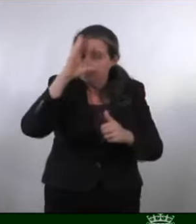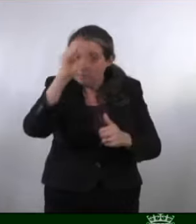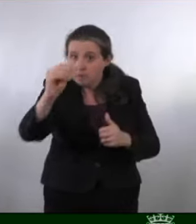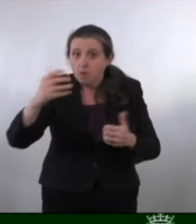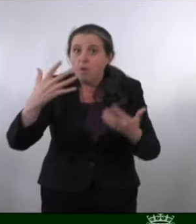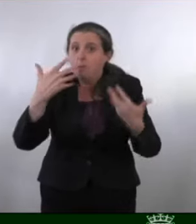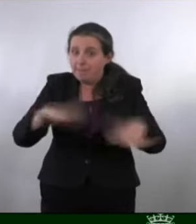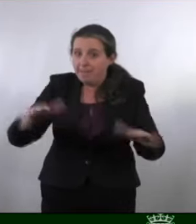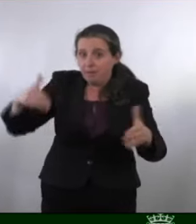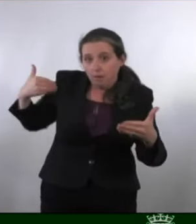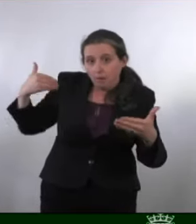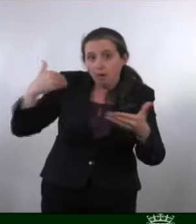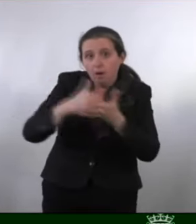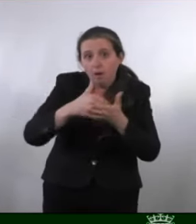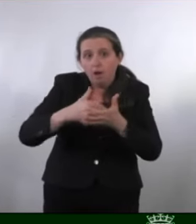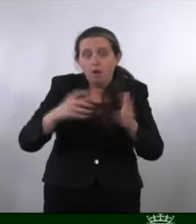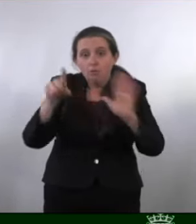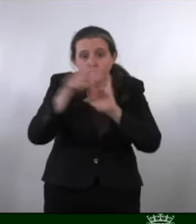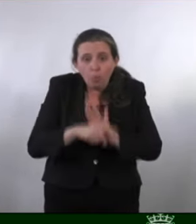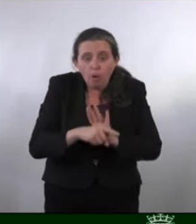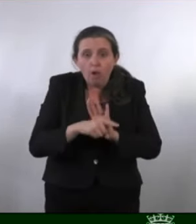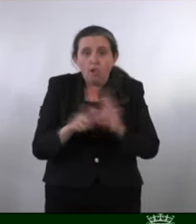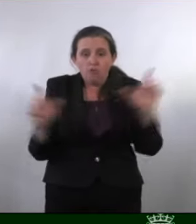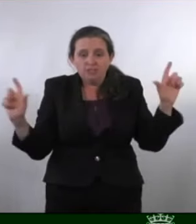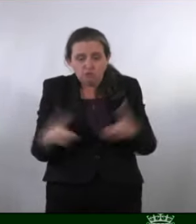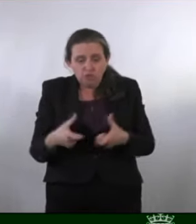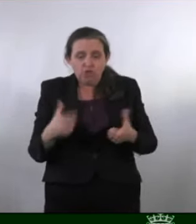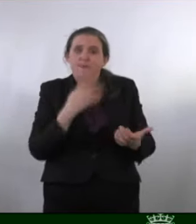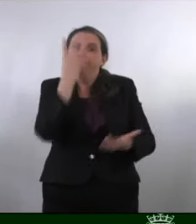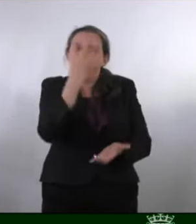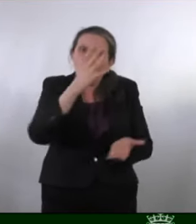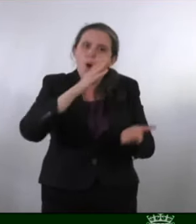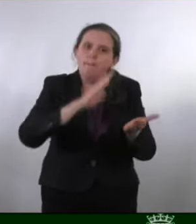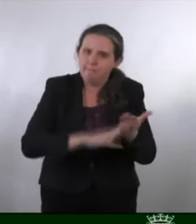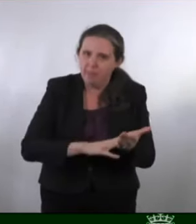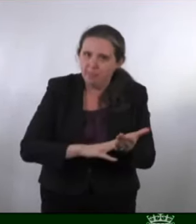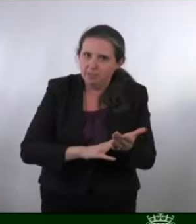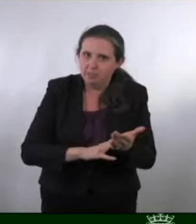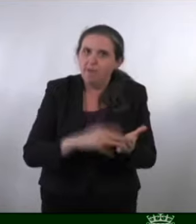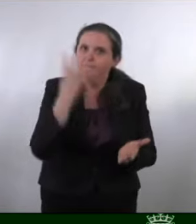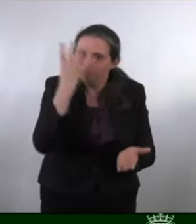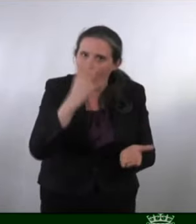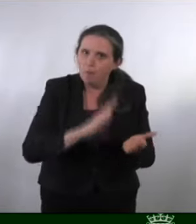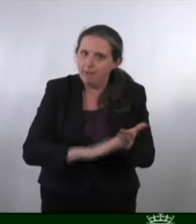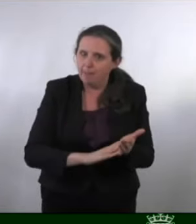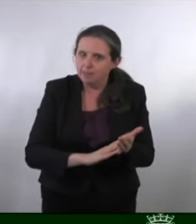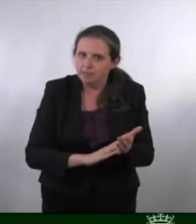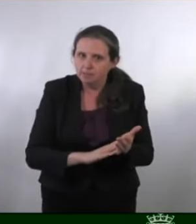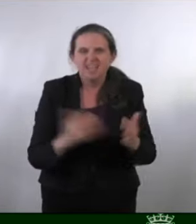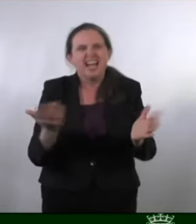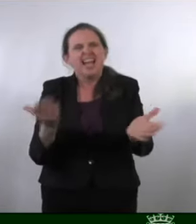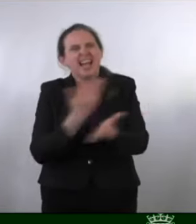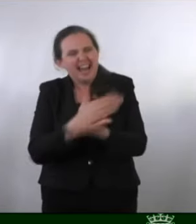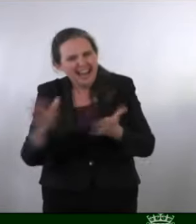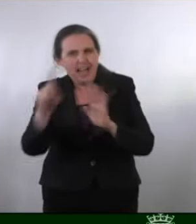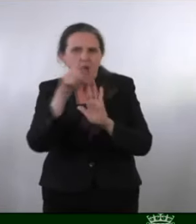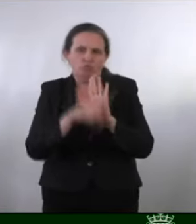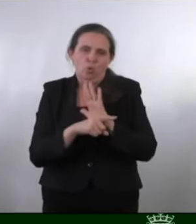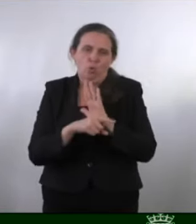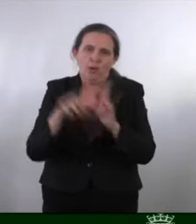months. Clearer rules and better enforcement are welcome, but I still don't understand the logic of pushing people out of